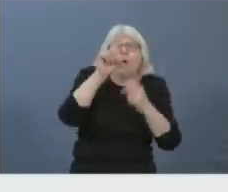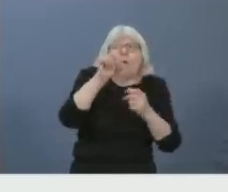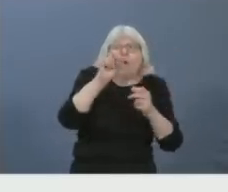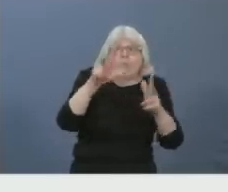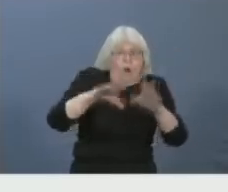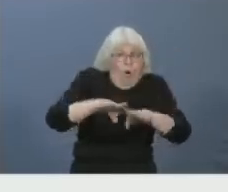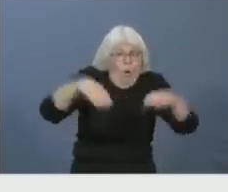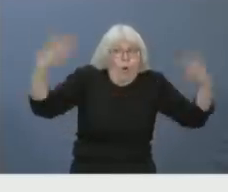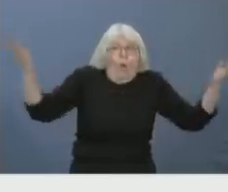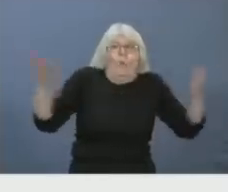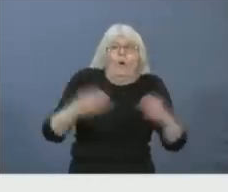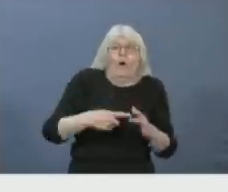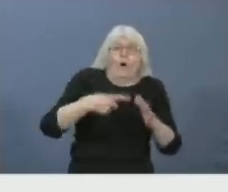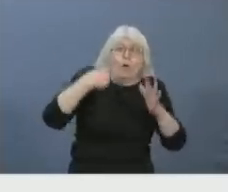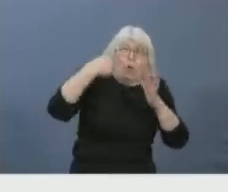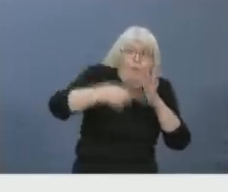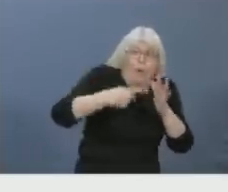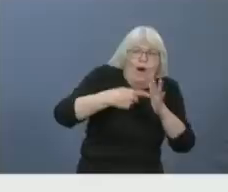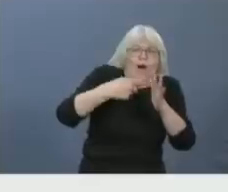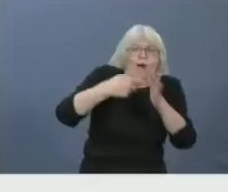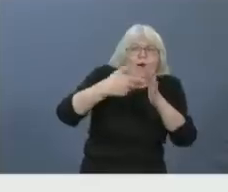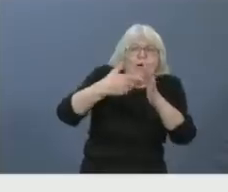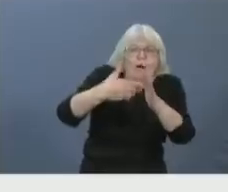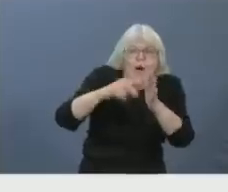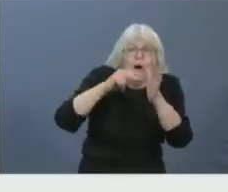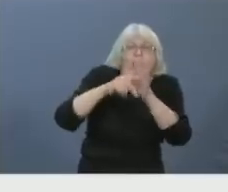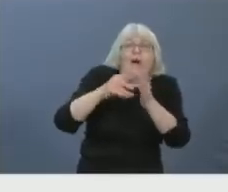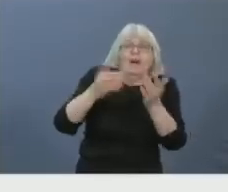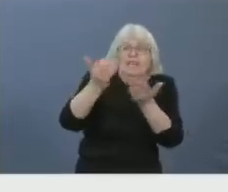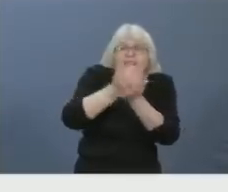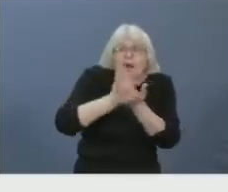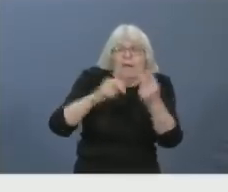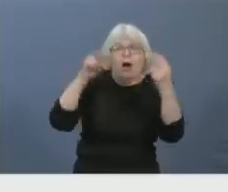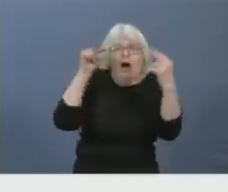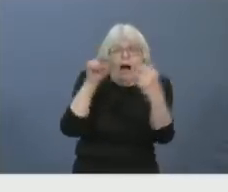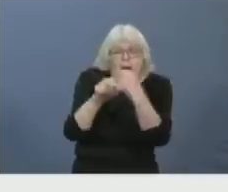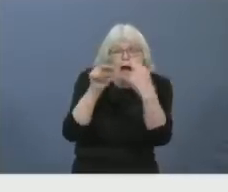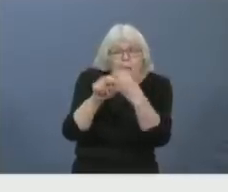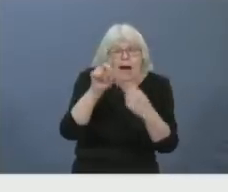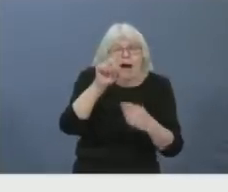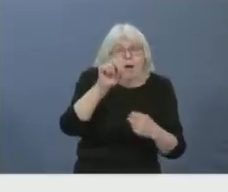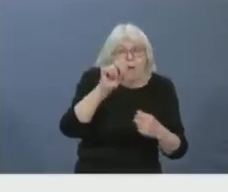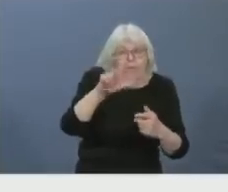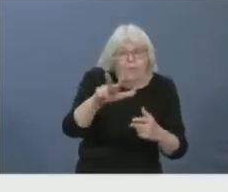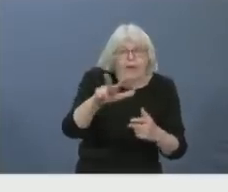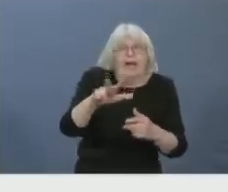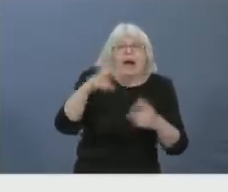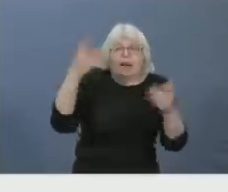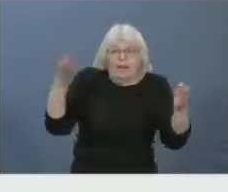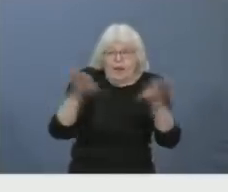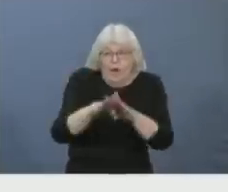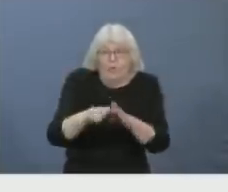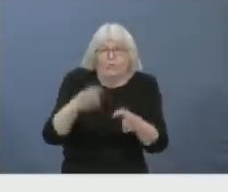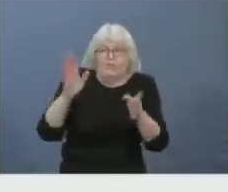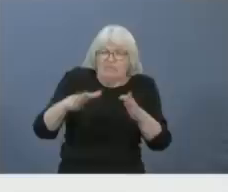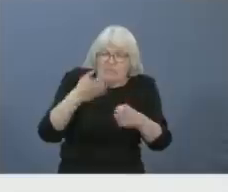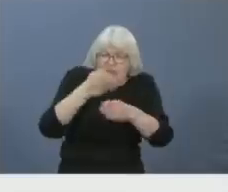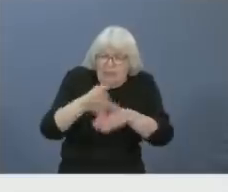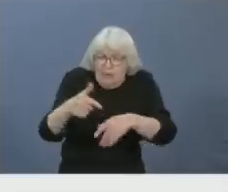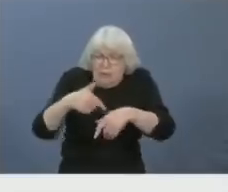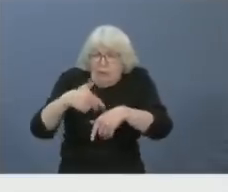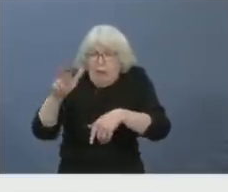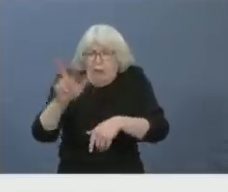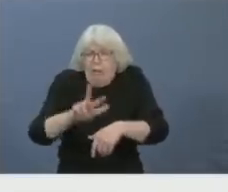a portion of Highway 103. Shortly after 1 p.m., our officers, with assistance from local ground search and rescue